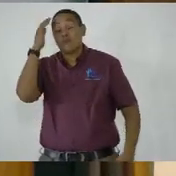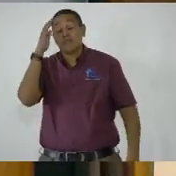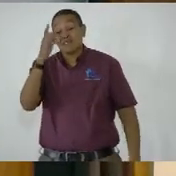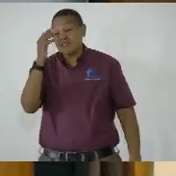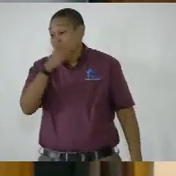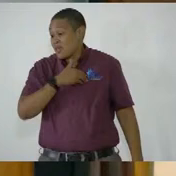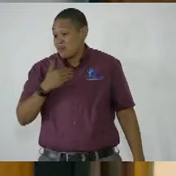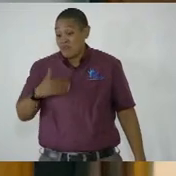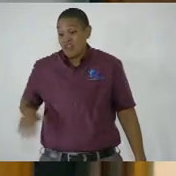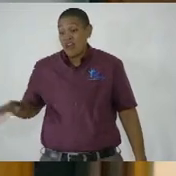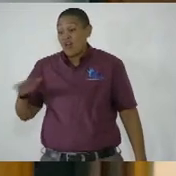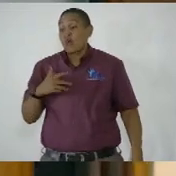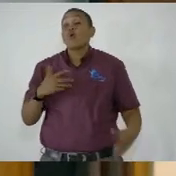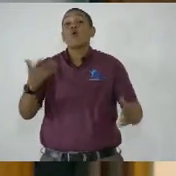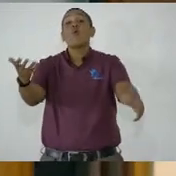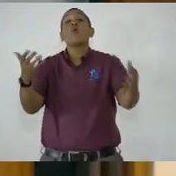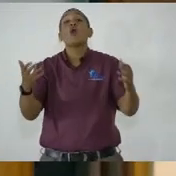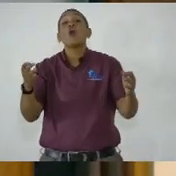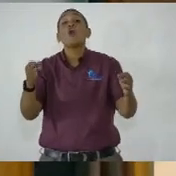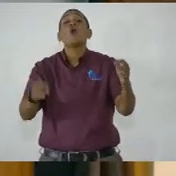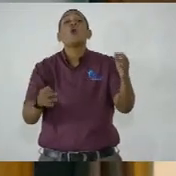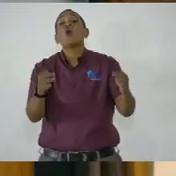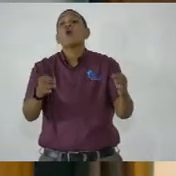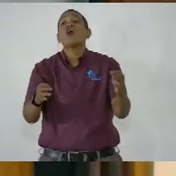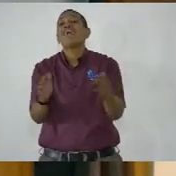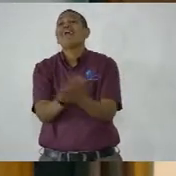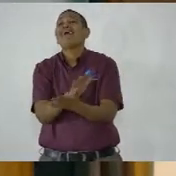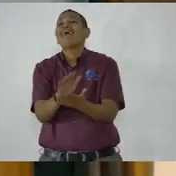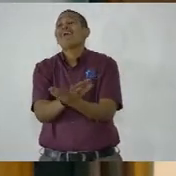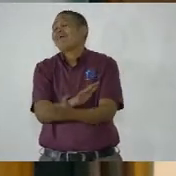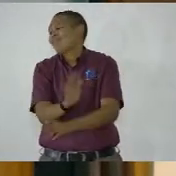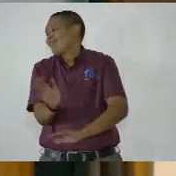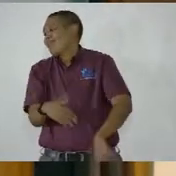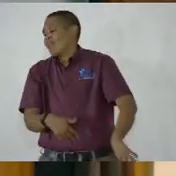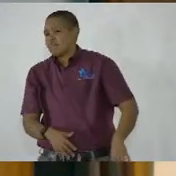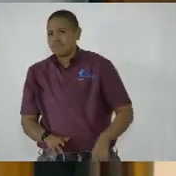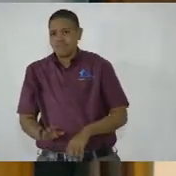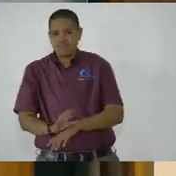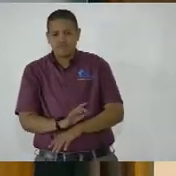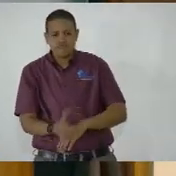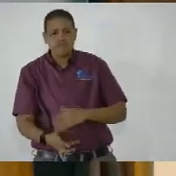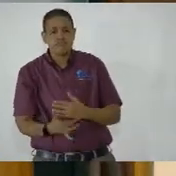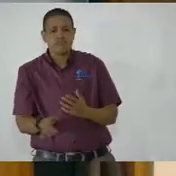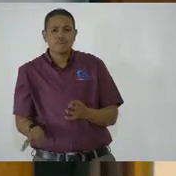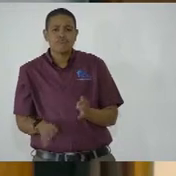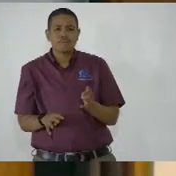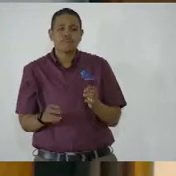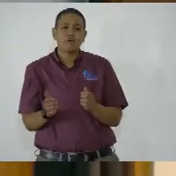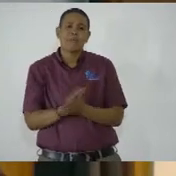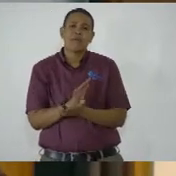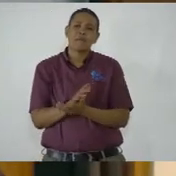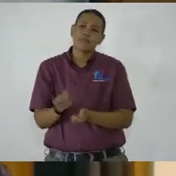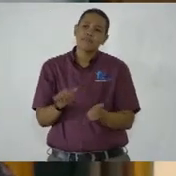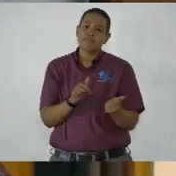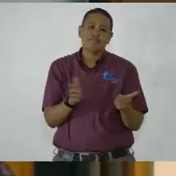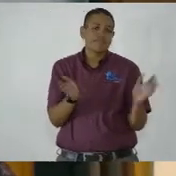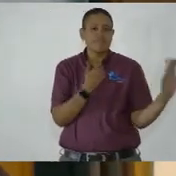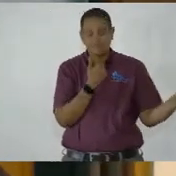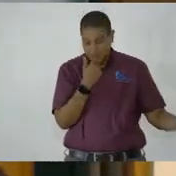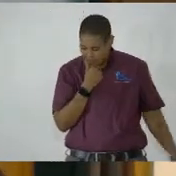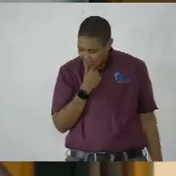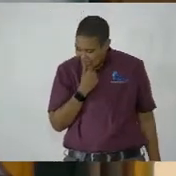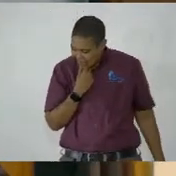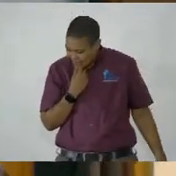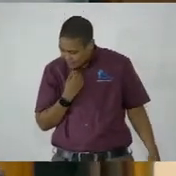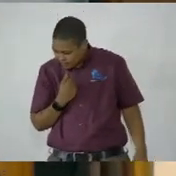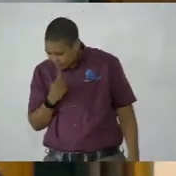colleagues, we want the courts to be electronic and to move all the papers out of the courts.